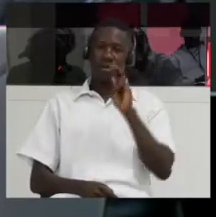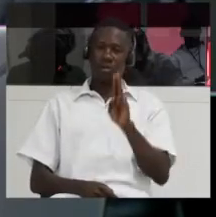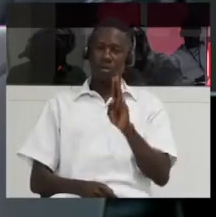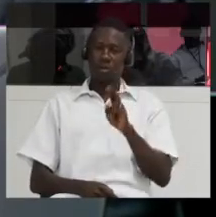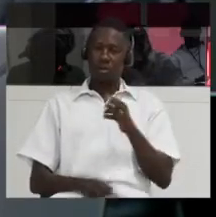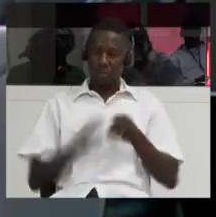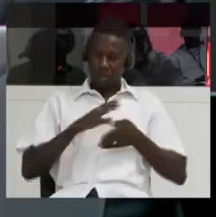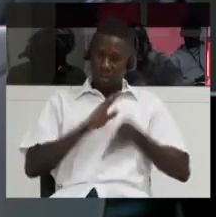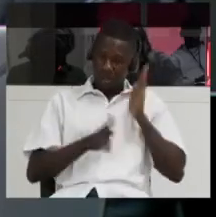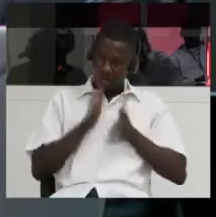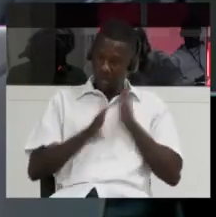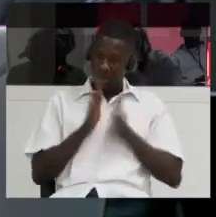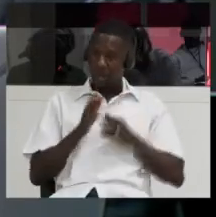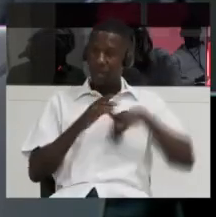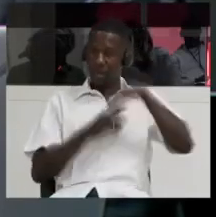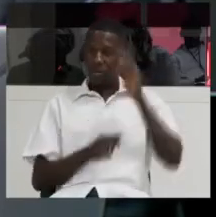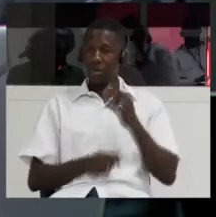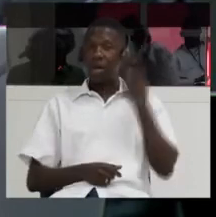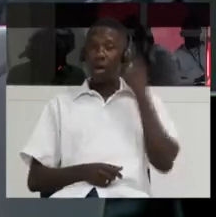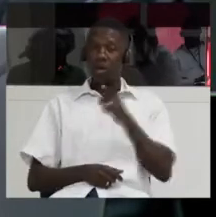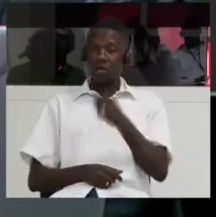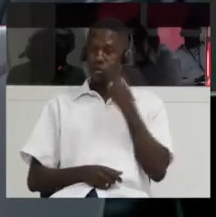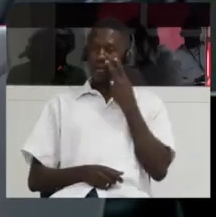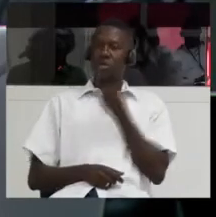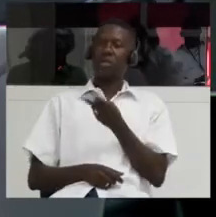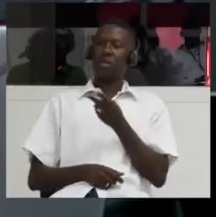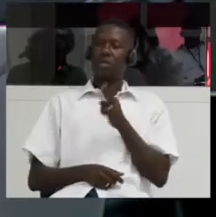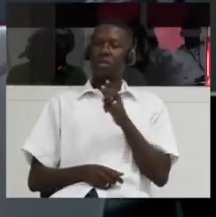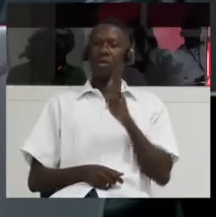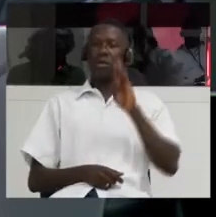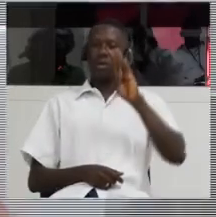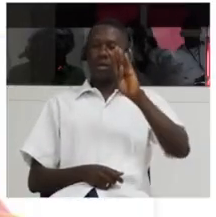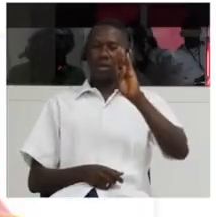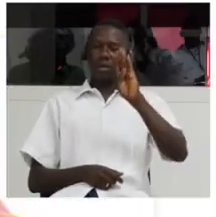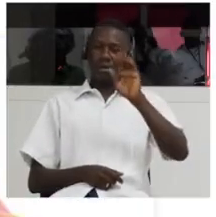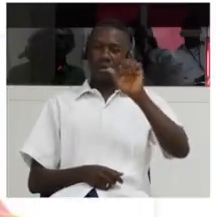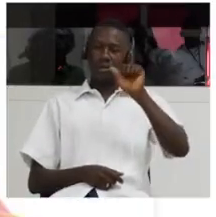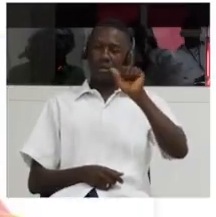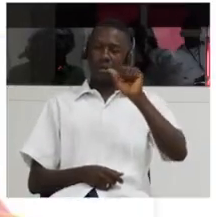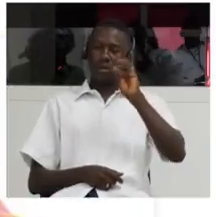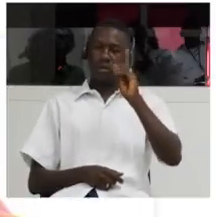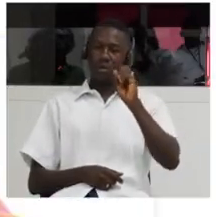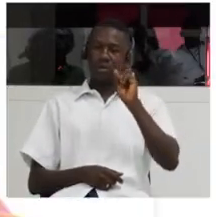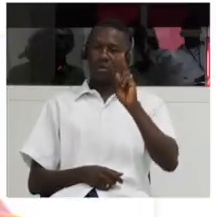Abdullahi AJJ Dabo? I saw combat boots.